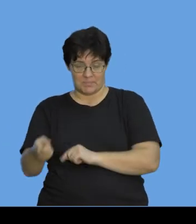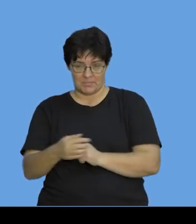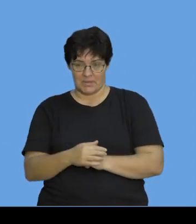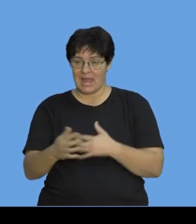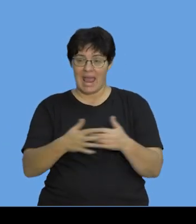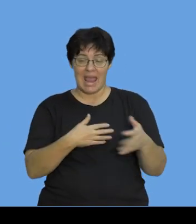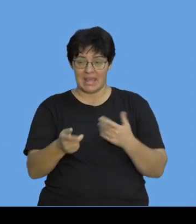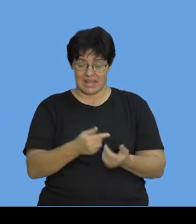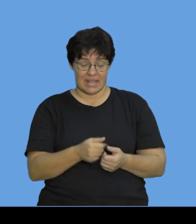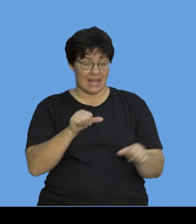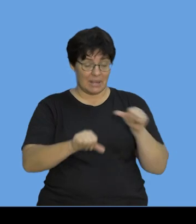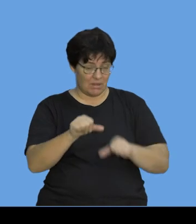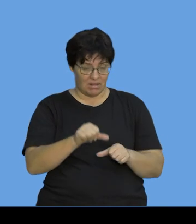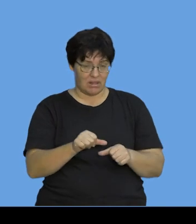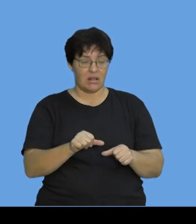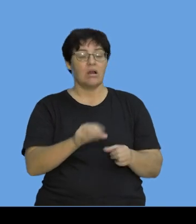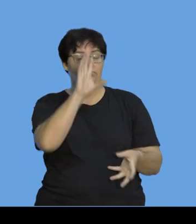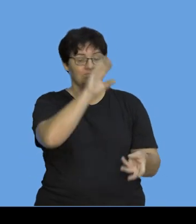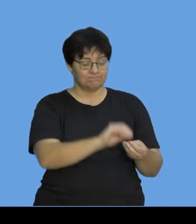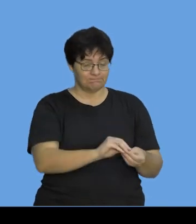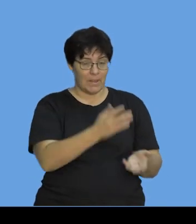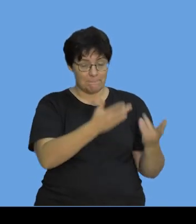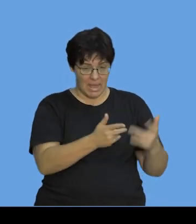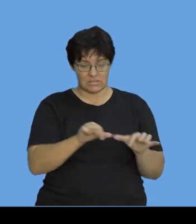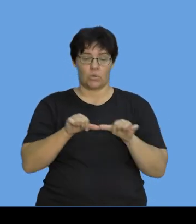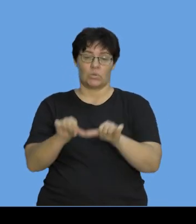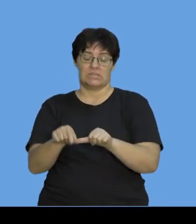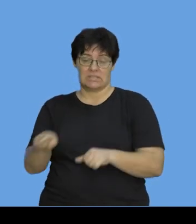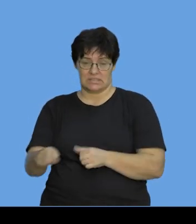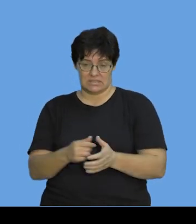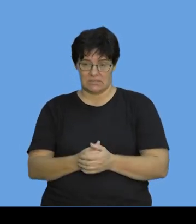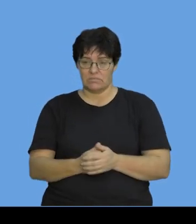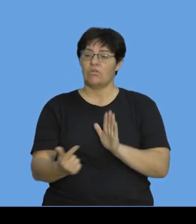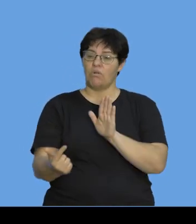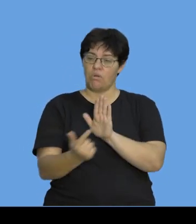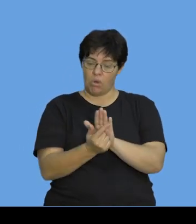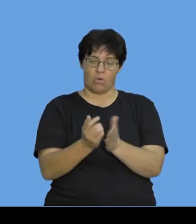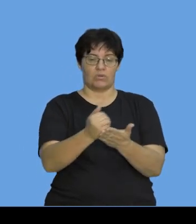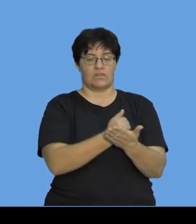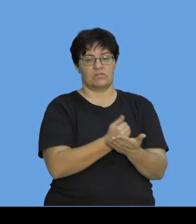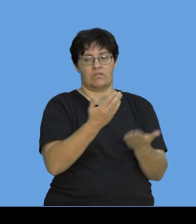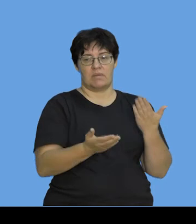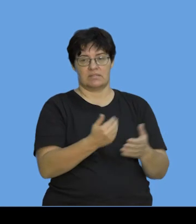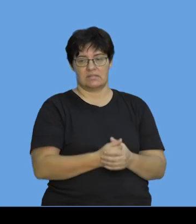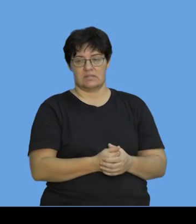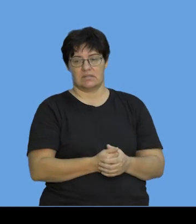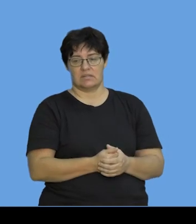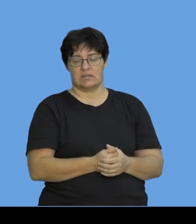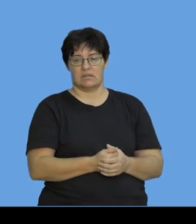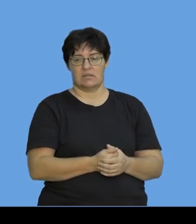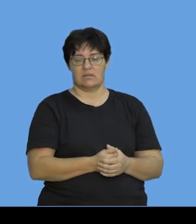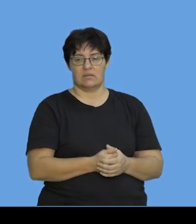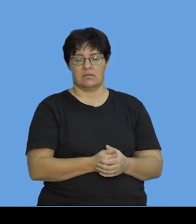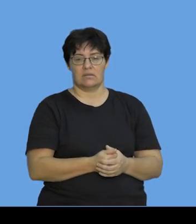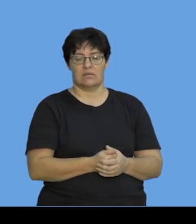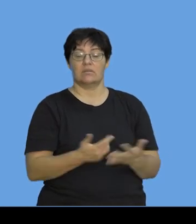total mass remains constant. So this is the law of conservation of mass, right? Okay, and then also